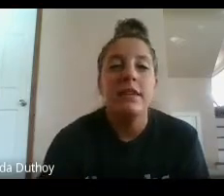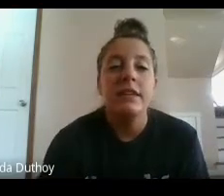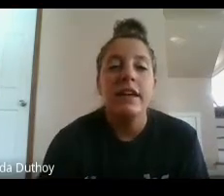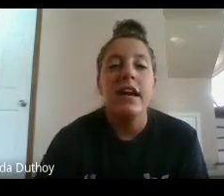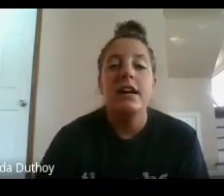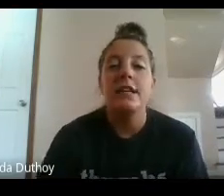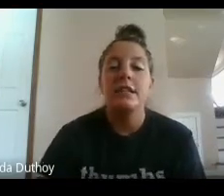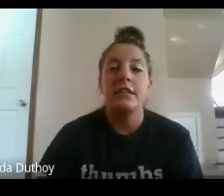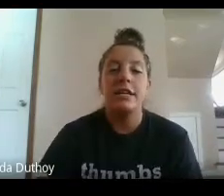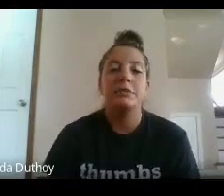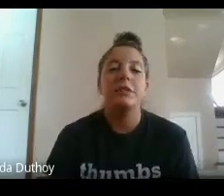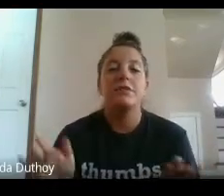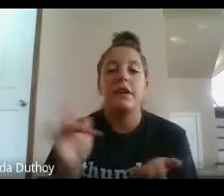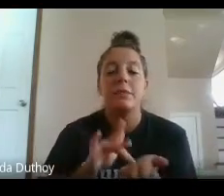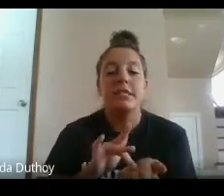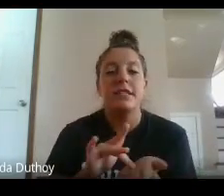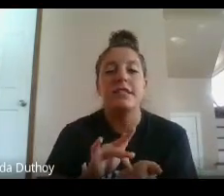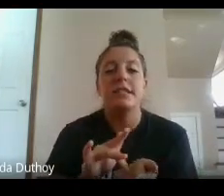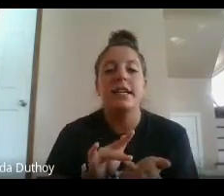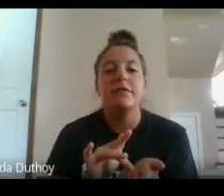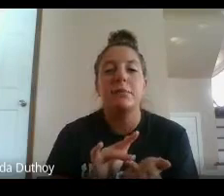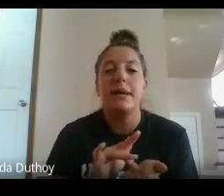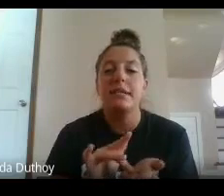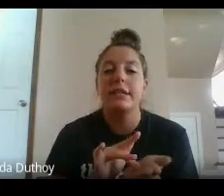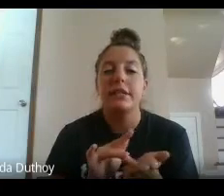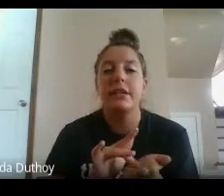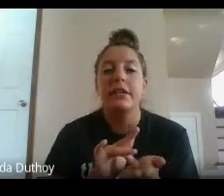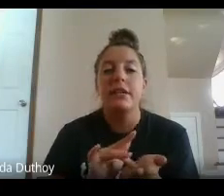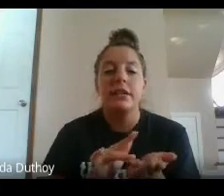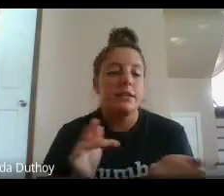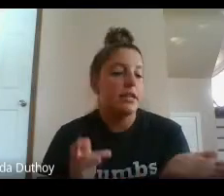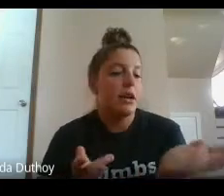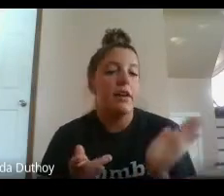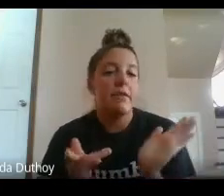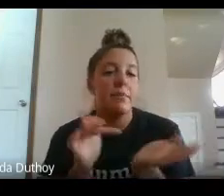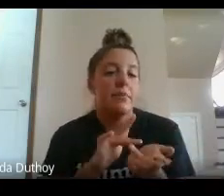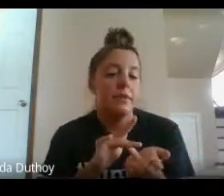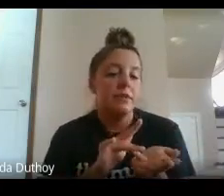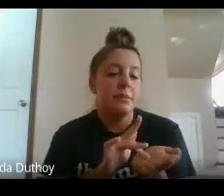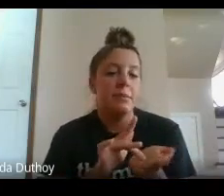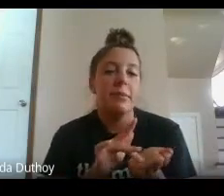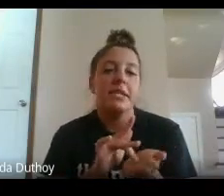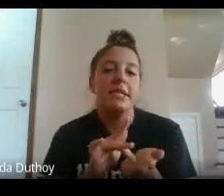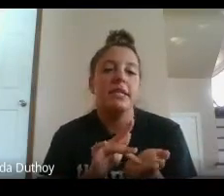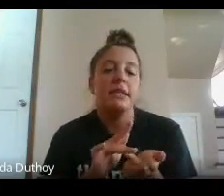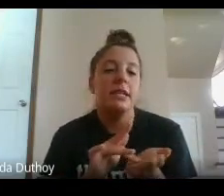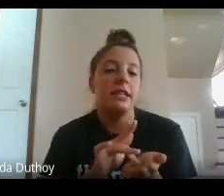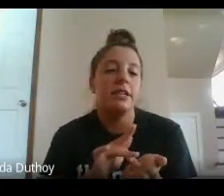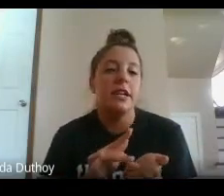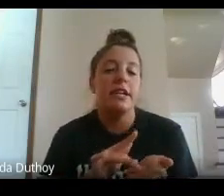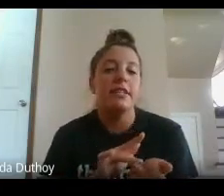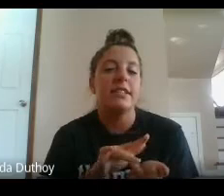And the last one is pharmacy. This is the sign for medicine. Like you have a little baby